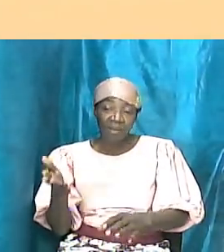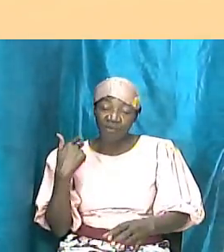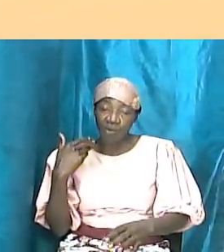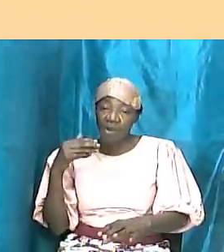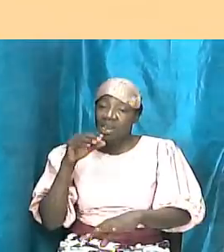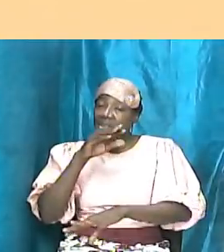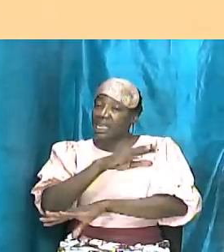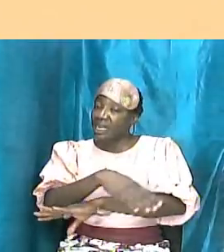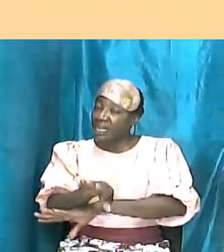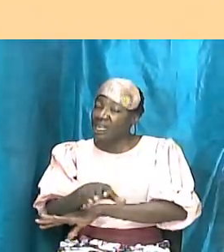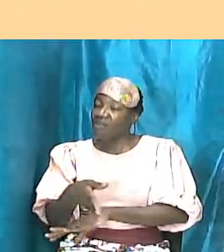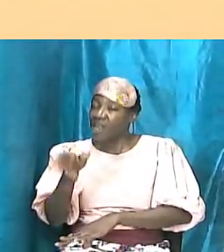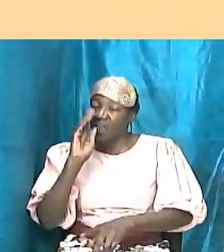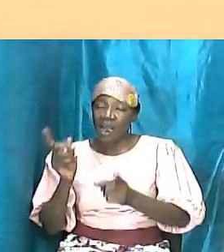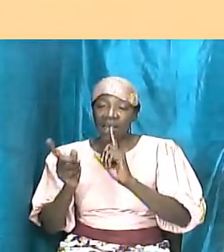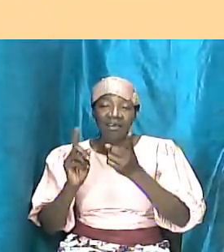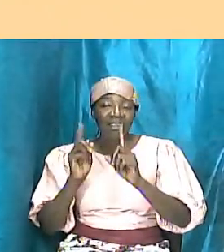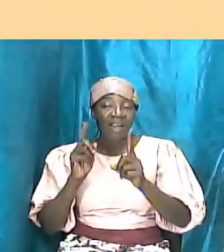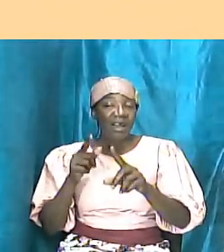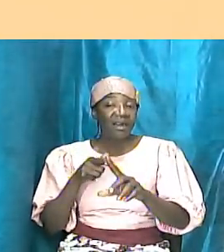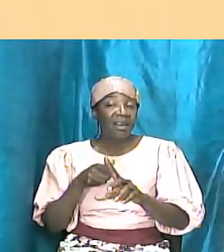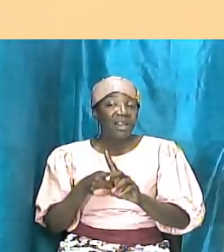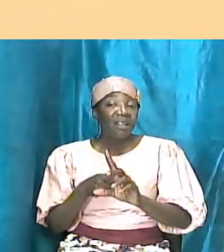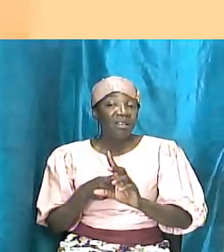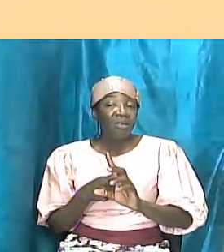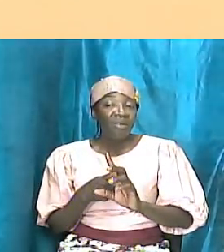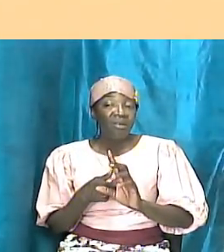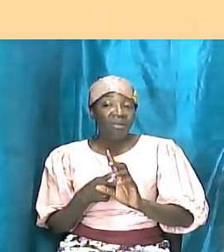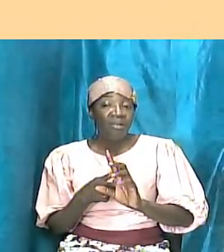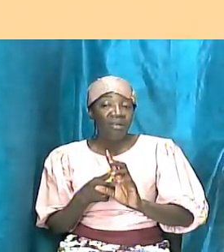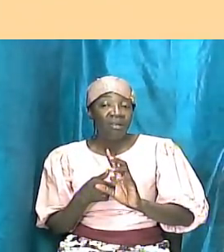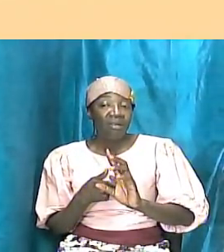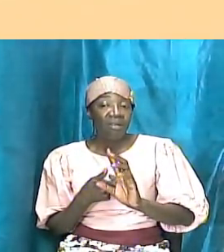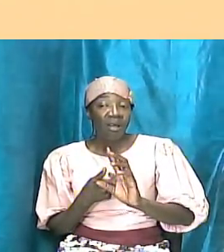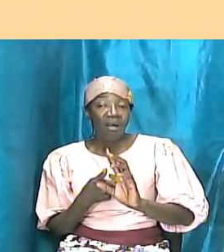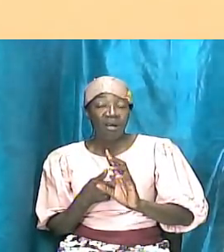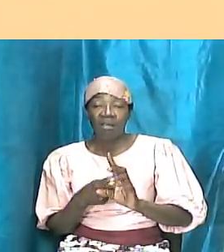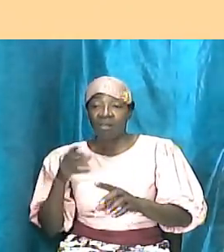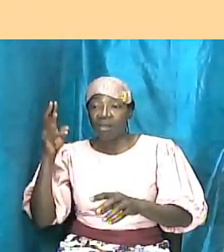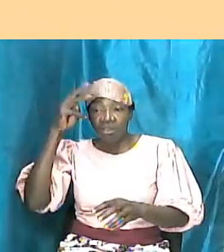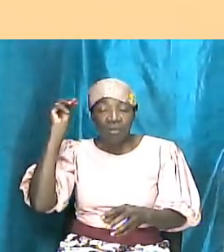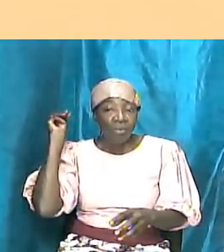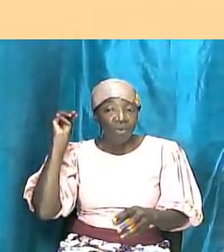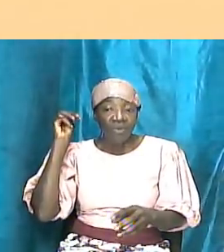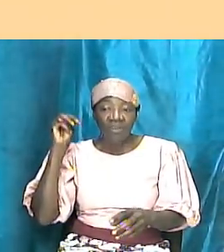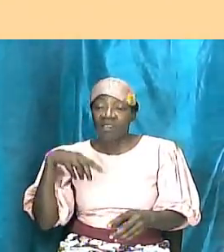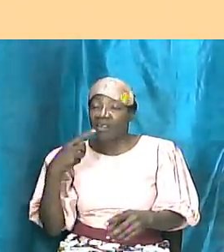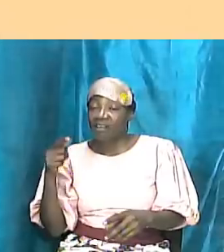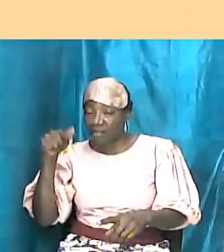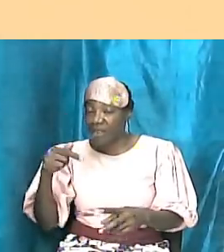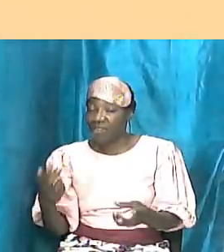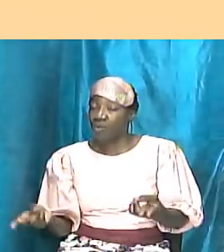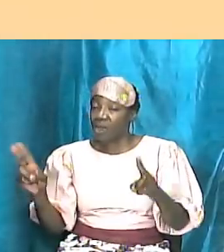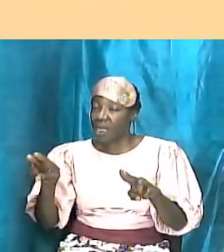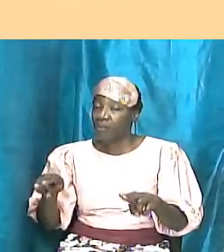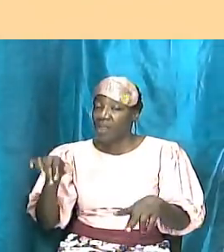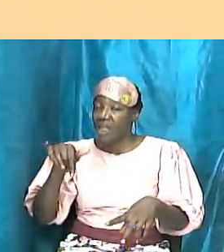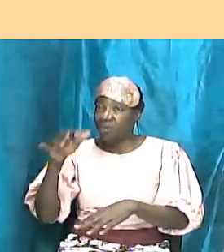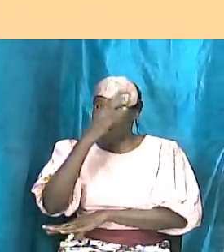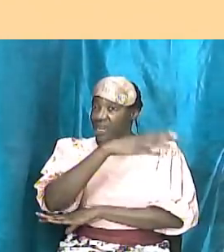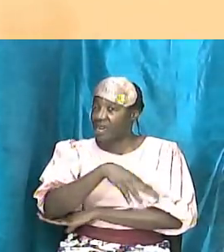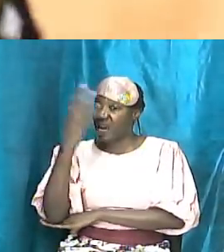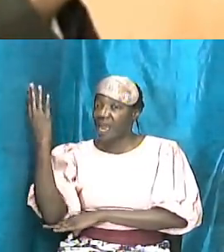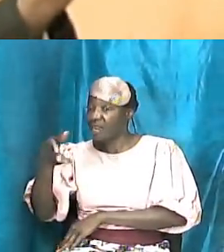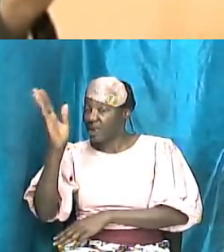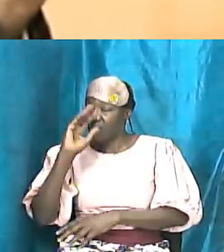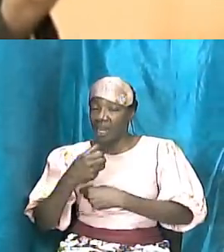God started to talk to Moses and say, here's what you're going to do, and this is what's going to happen. And that night, God caused a strong east wind